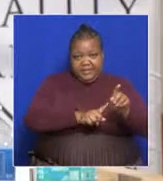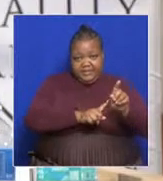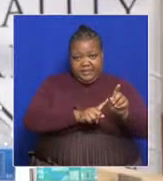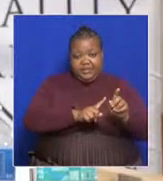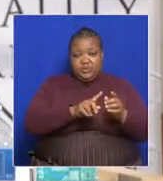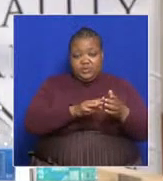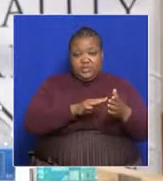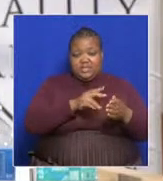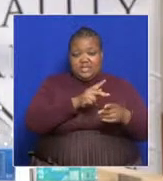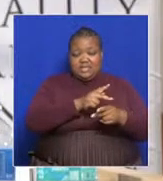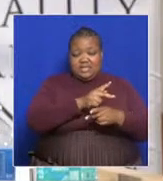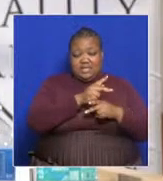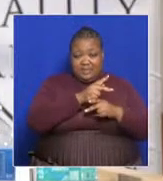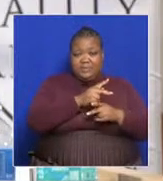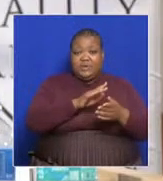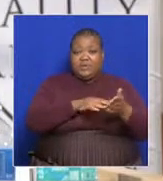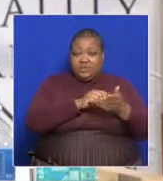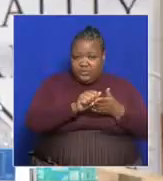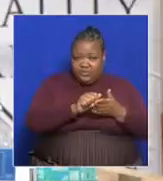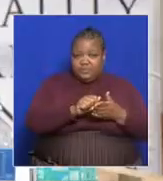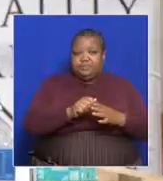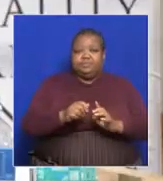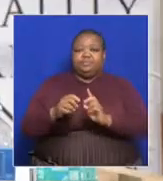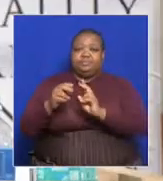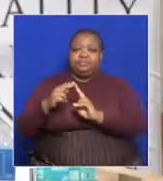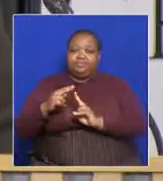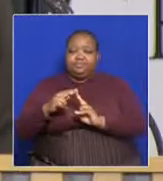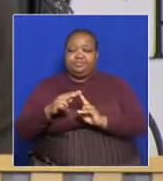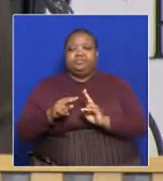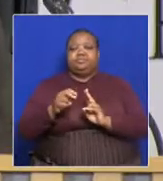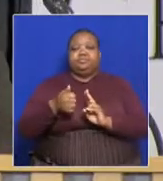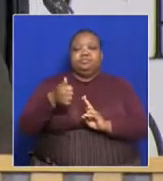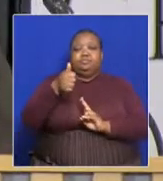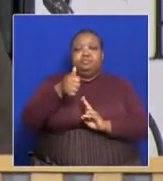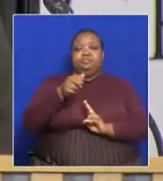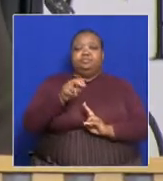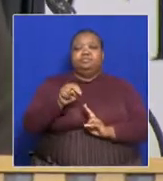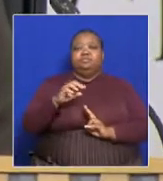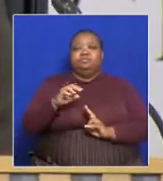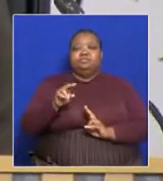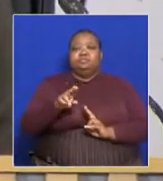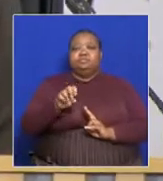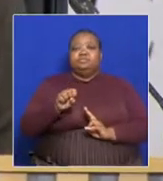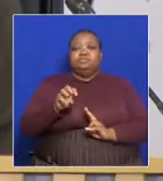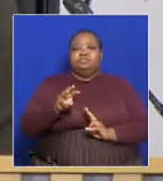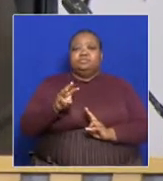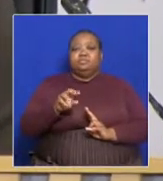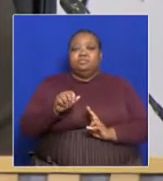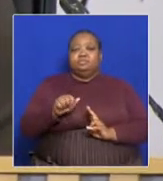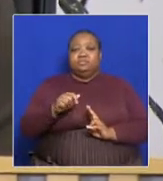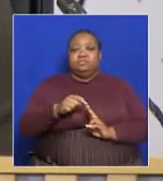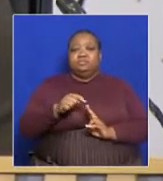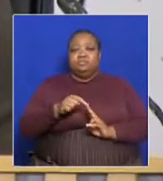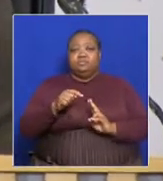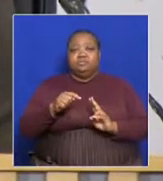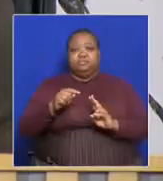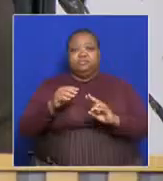Brigadier Nyuswa, your immediate superior, who failed to escalate the matter